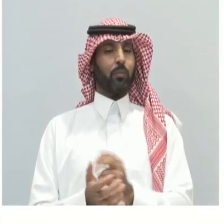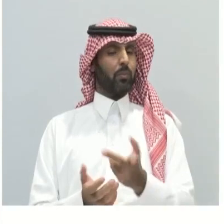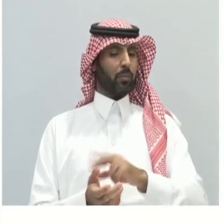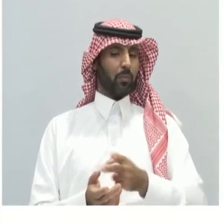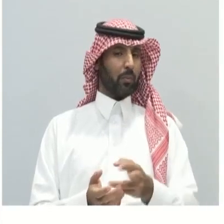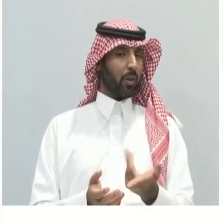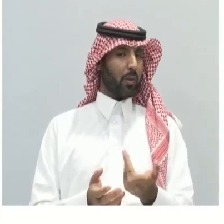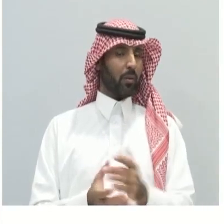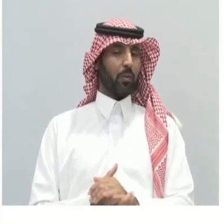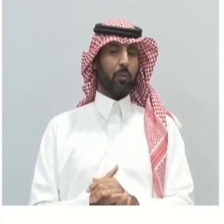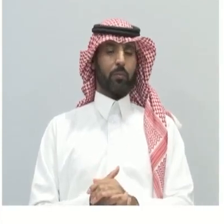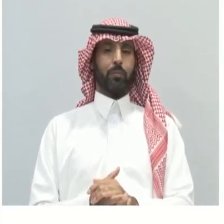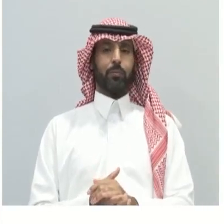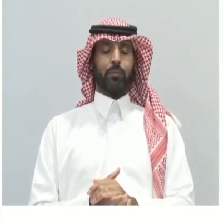it?